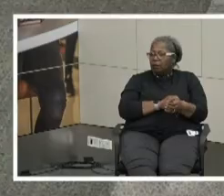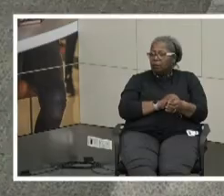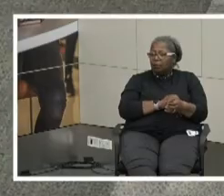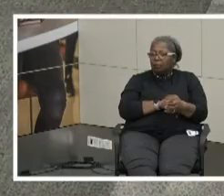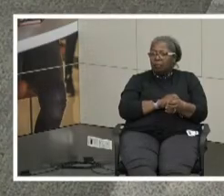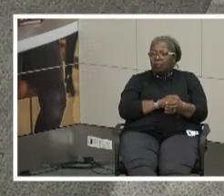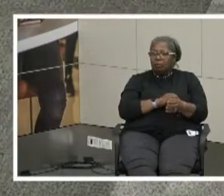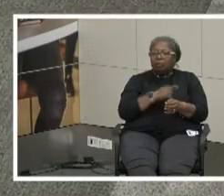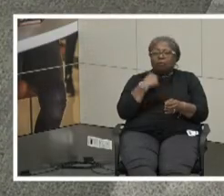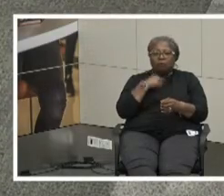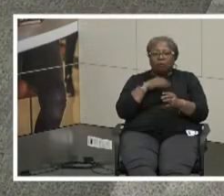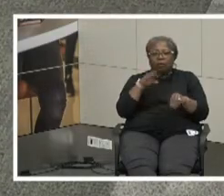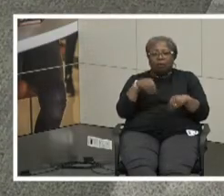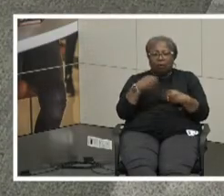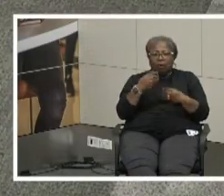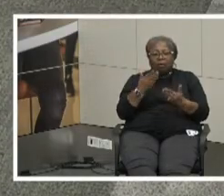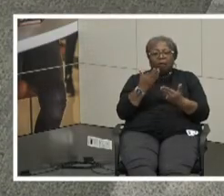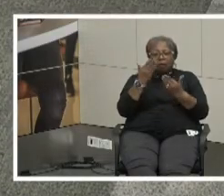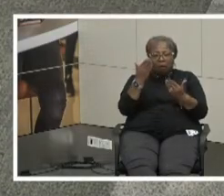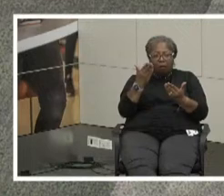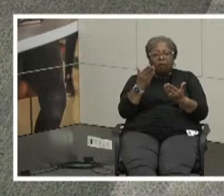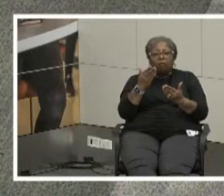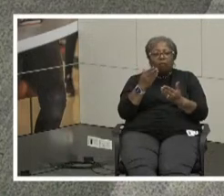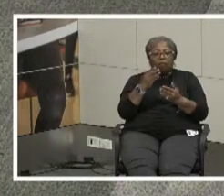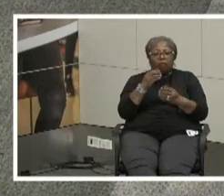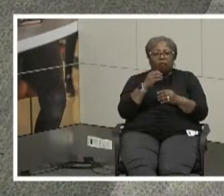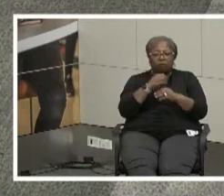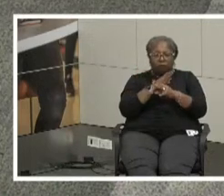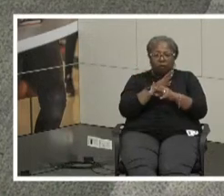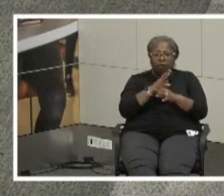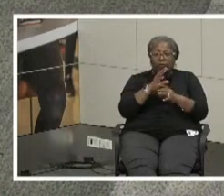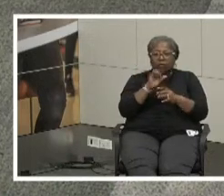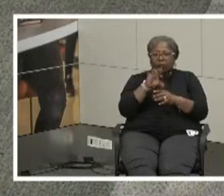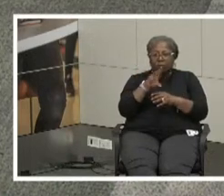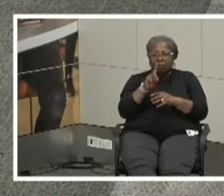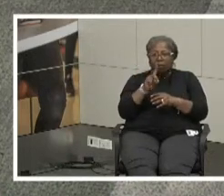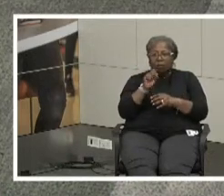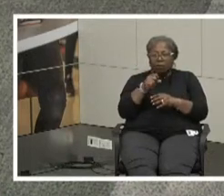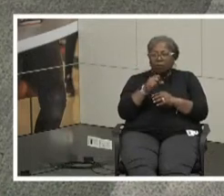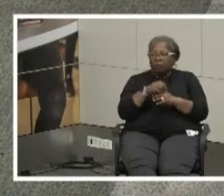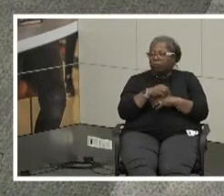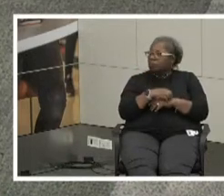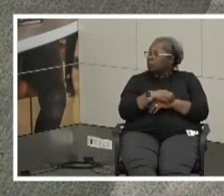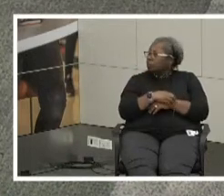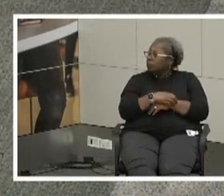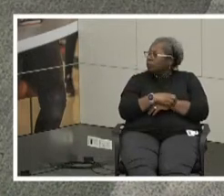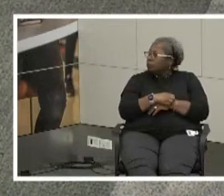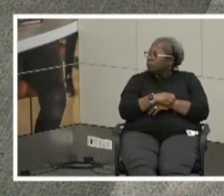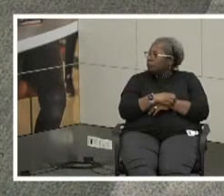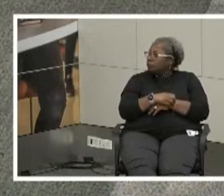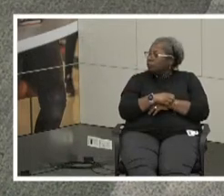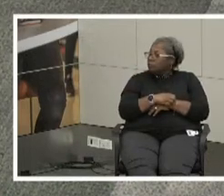virtual option for our Comm for All Families thanks that's anybody